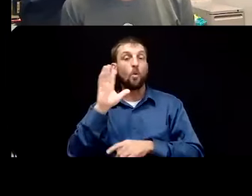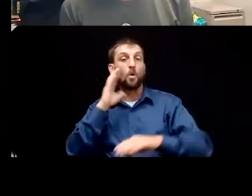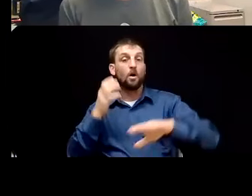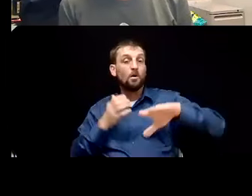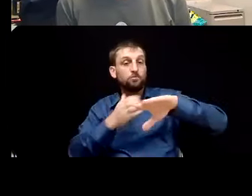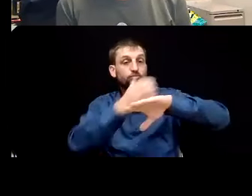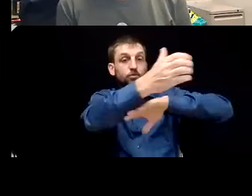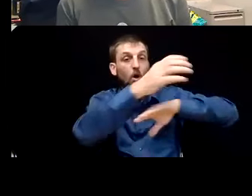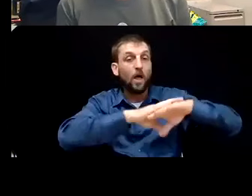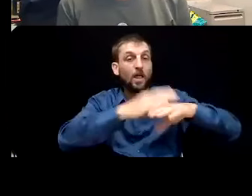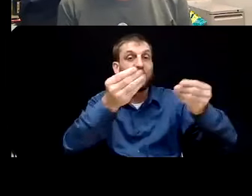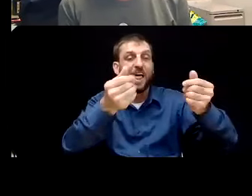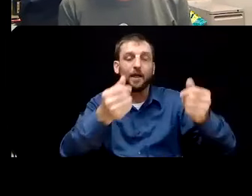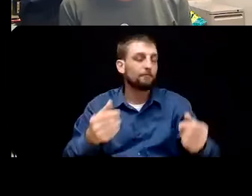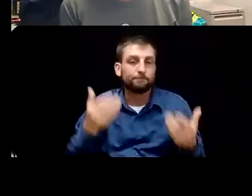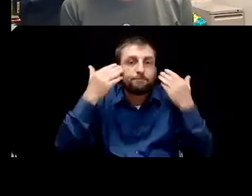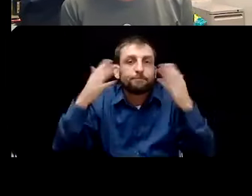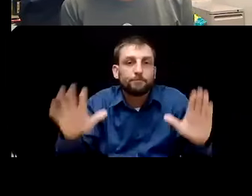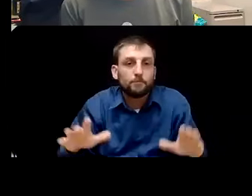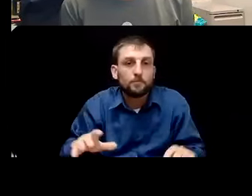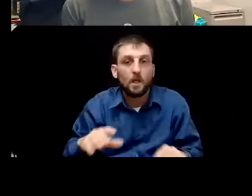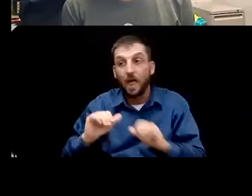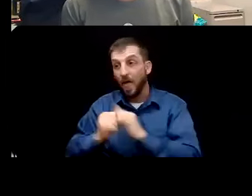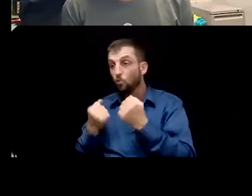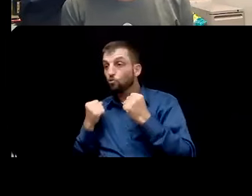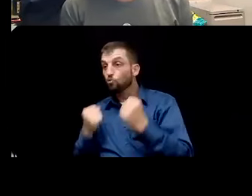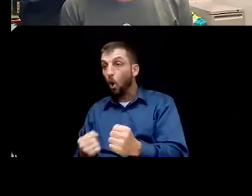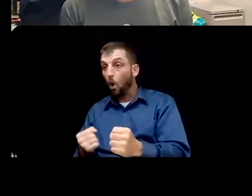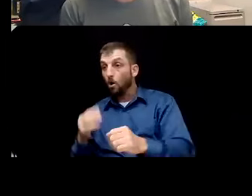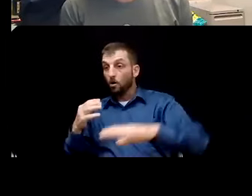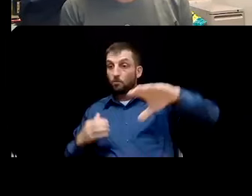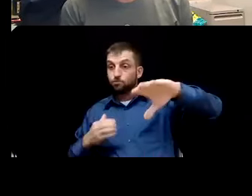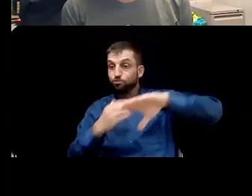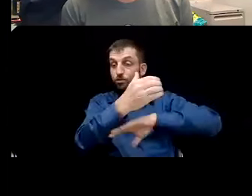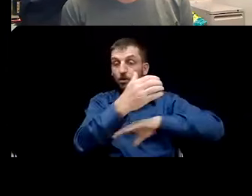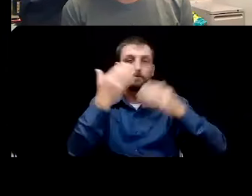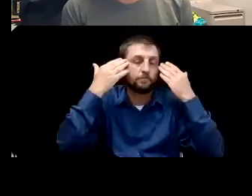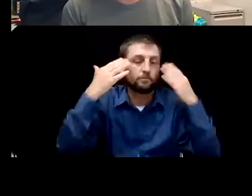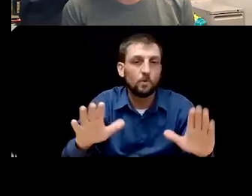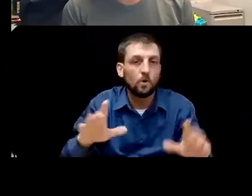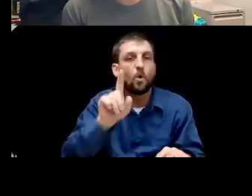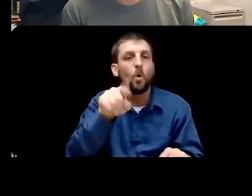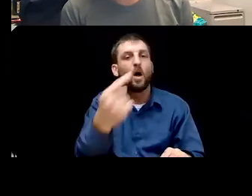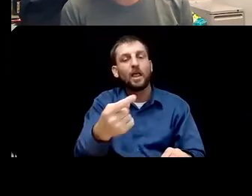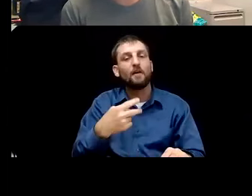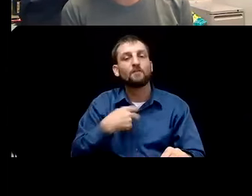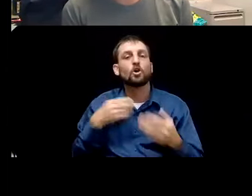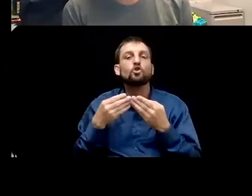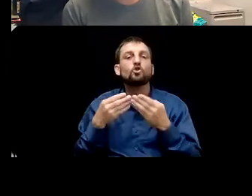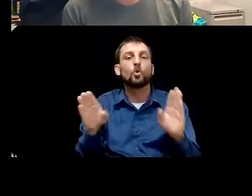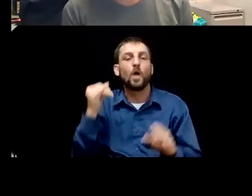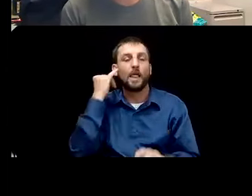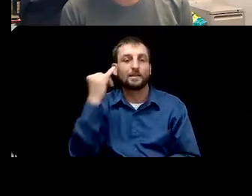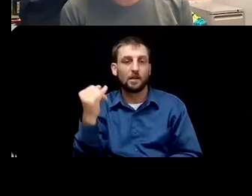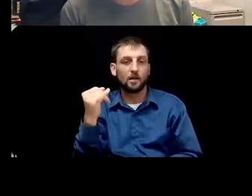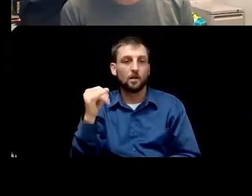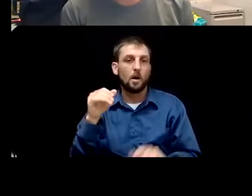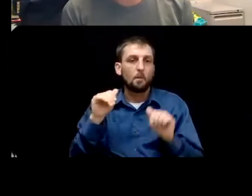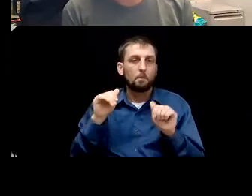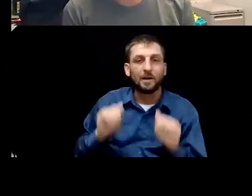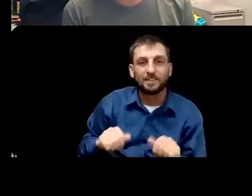strong the storms might be when they make landfall. They only give you a general idea of the potential and overall basin